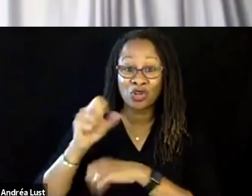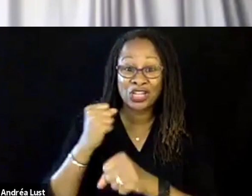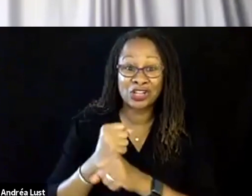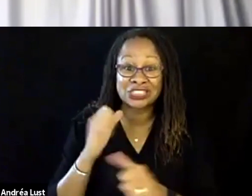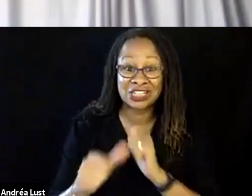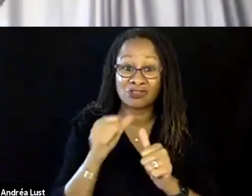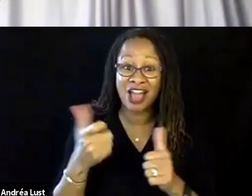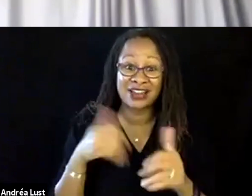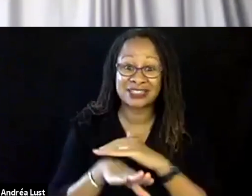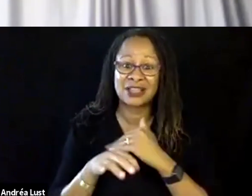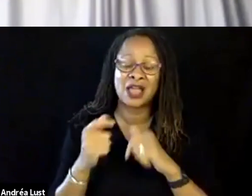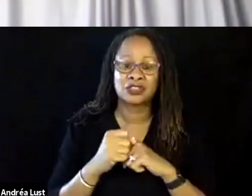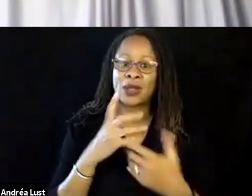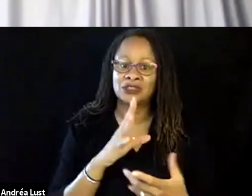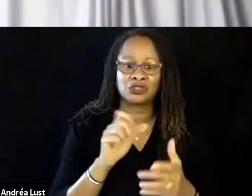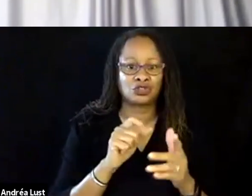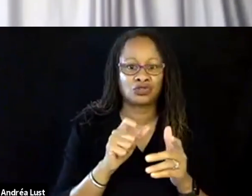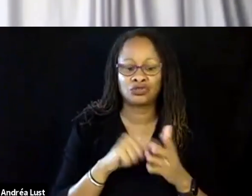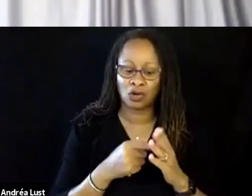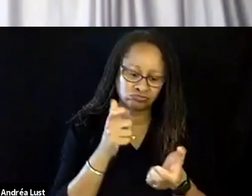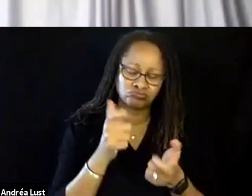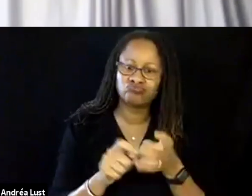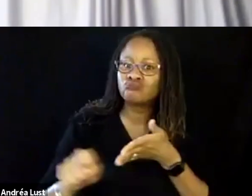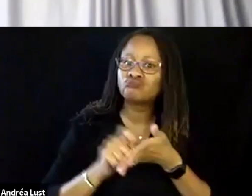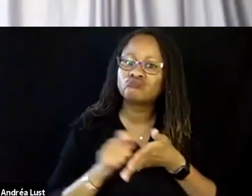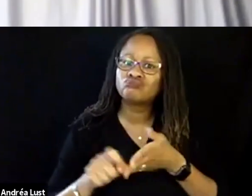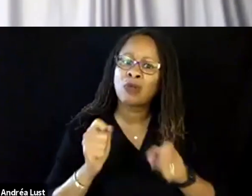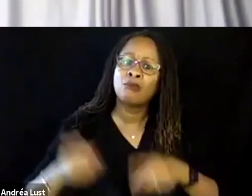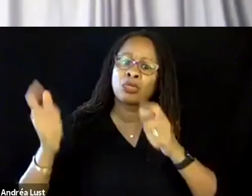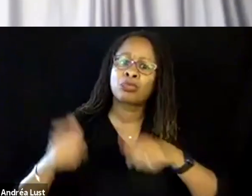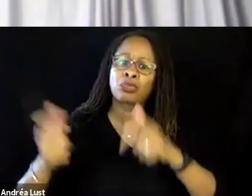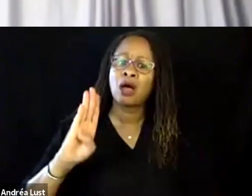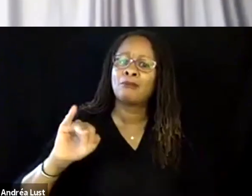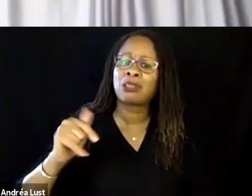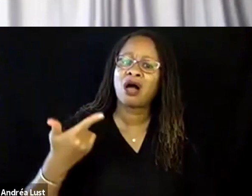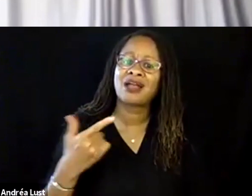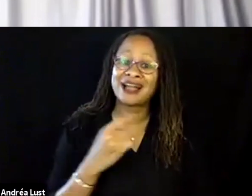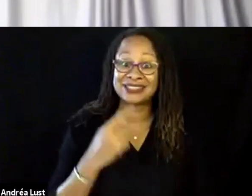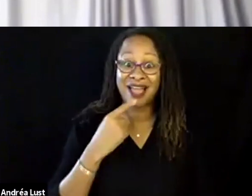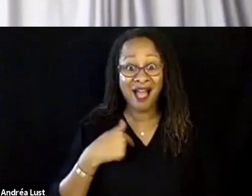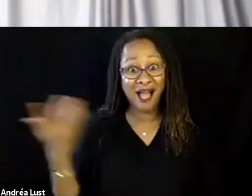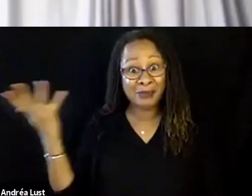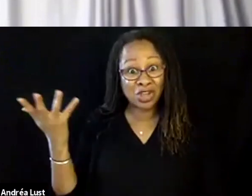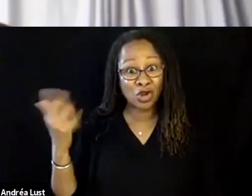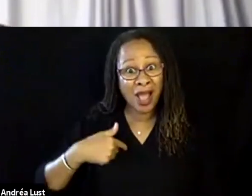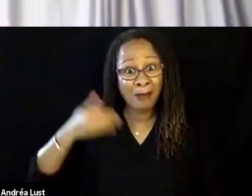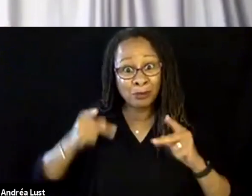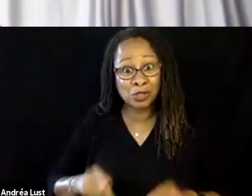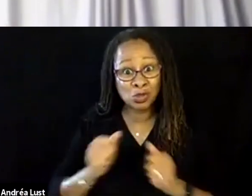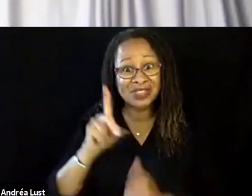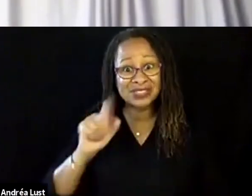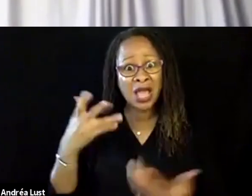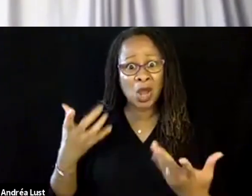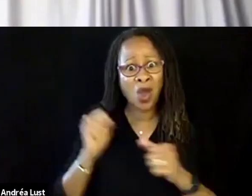so I started blogging about it and writing about it and just saying, hey, you know, I'm here, I'm a person with a disability, and I want